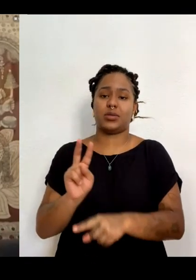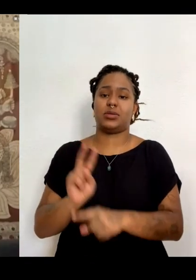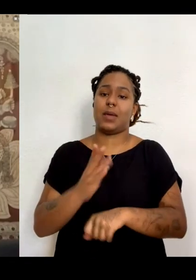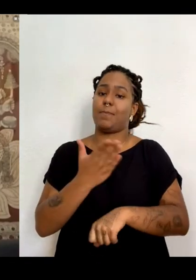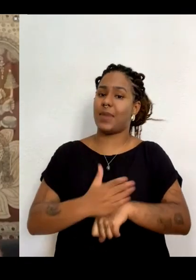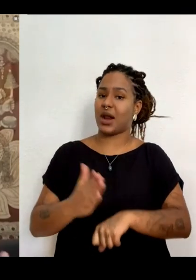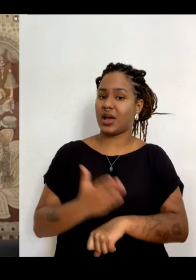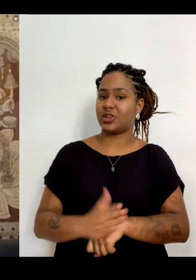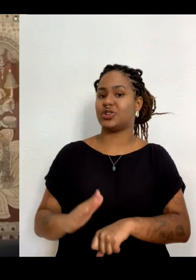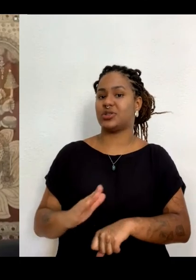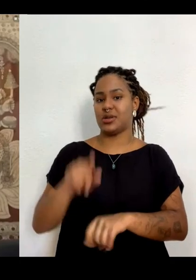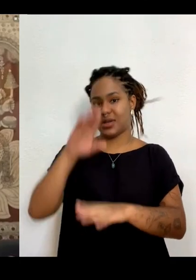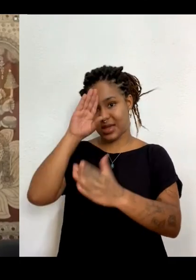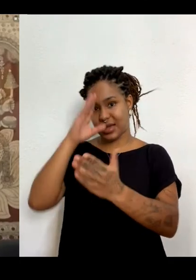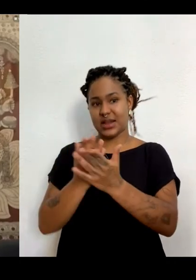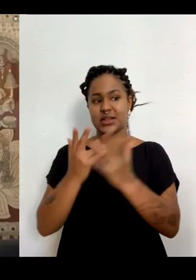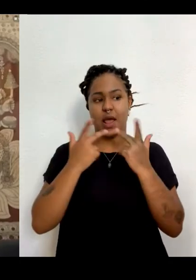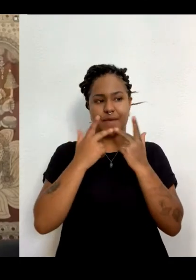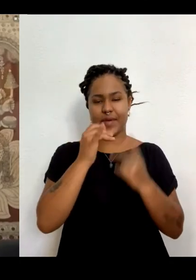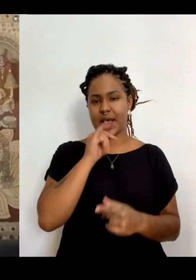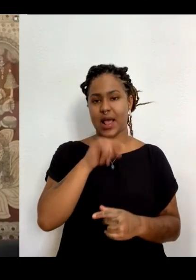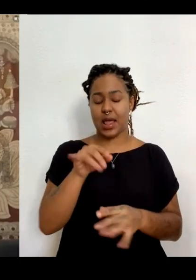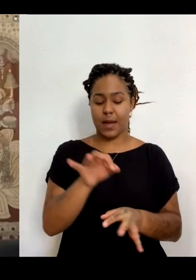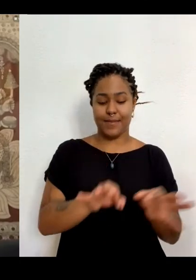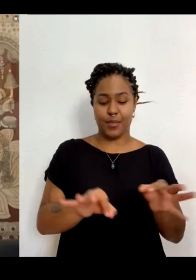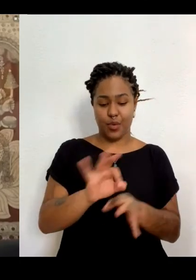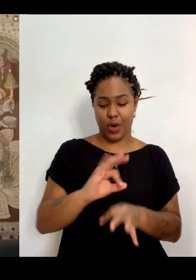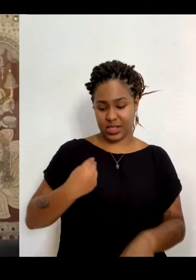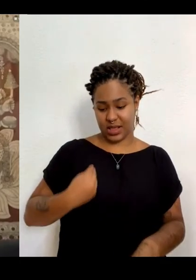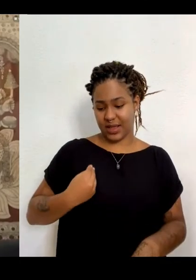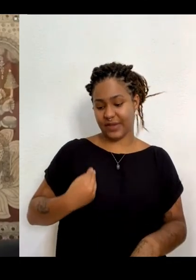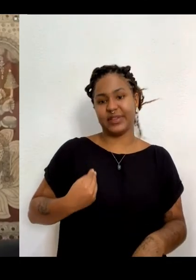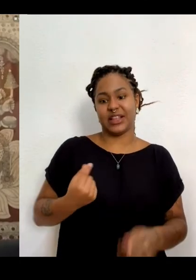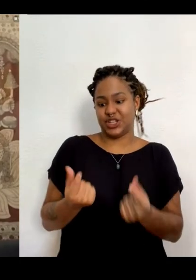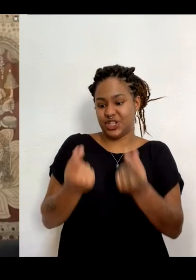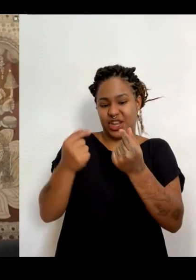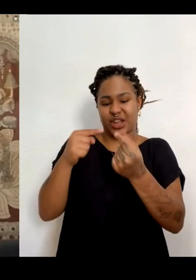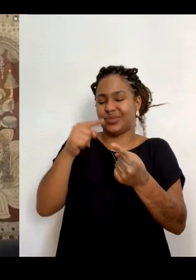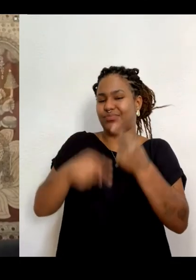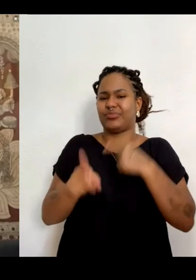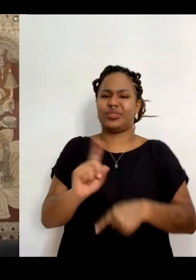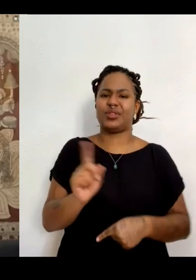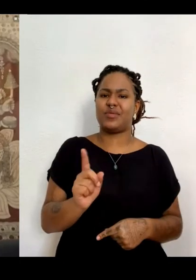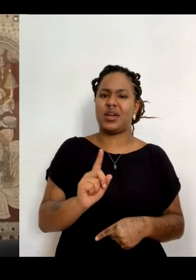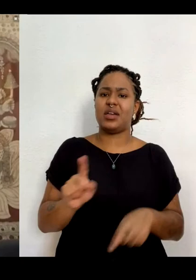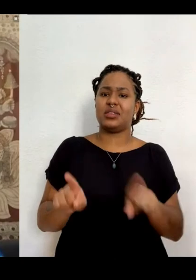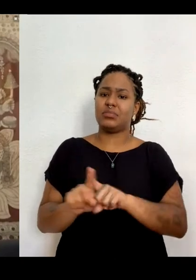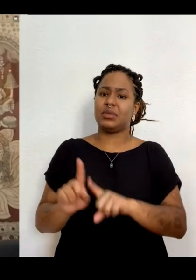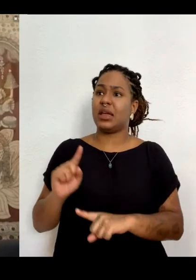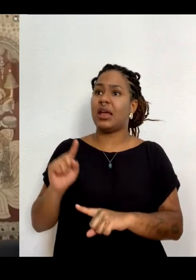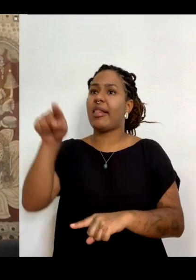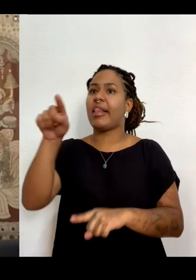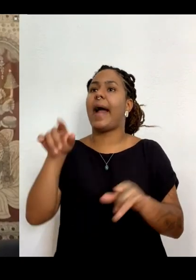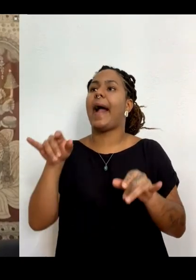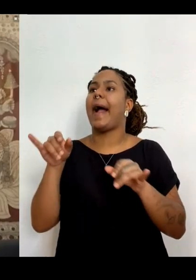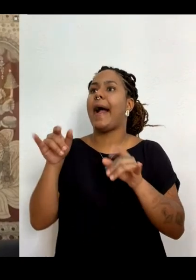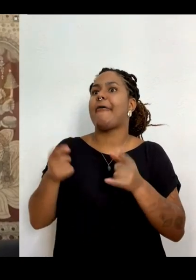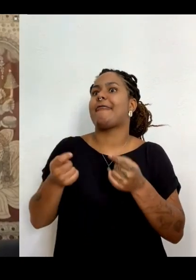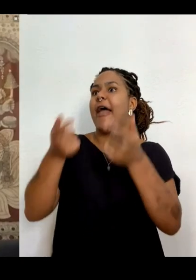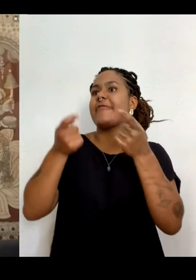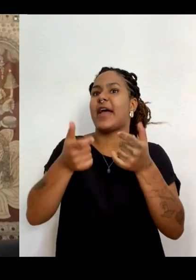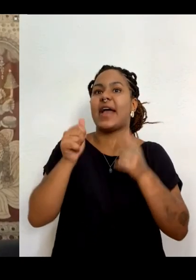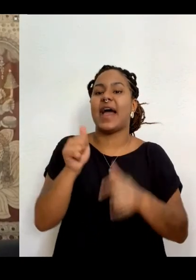the currency of life is not money definitely not on stock markets and the currency of life is clean water clean air